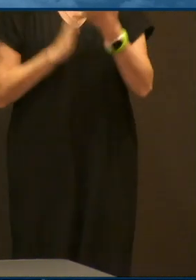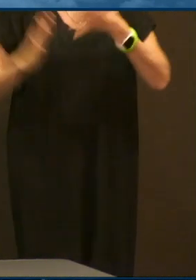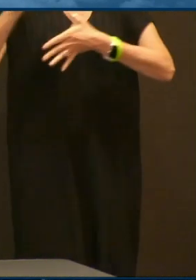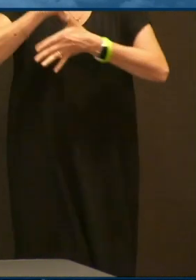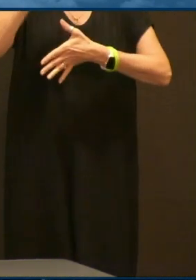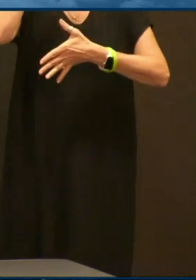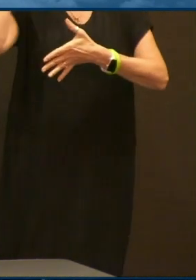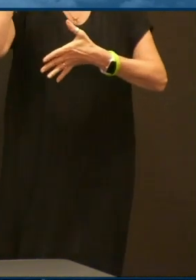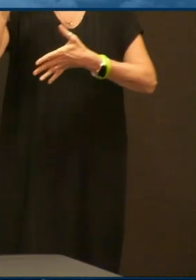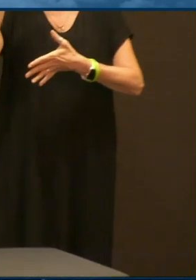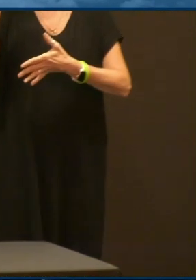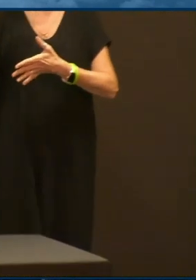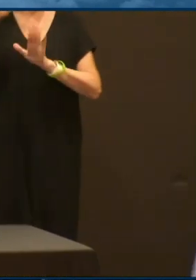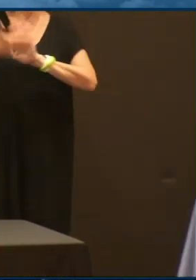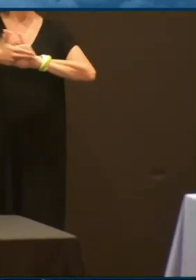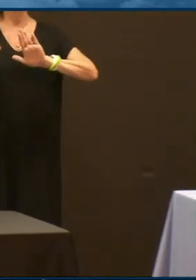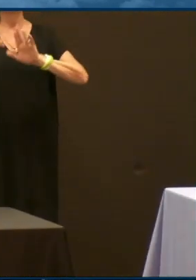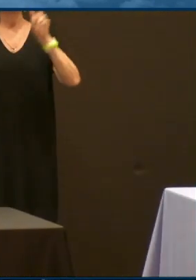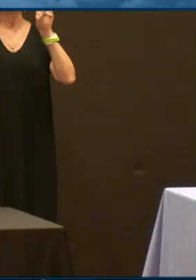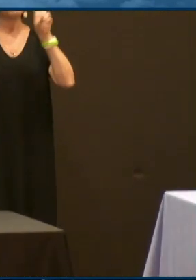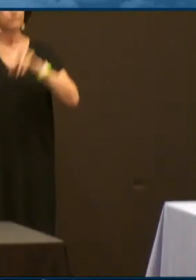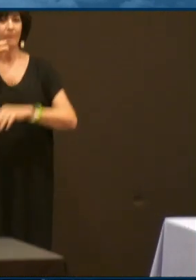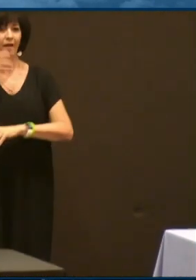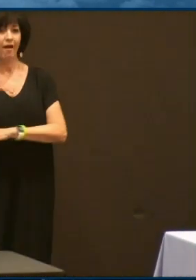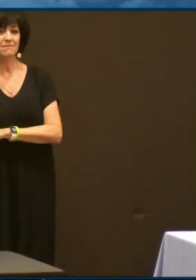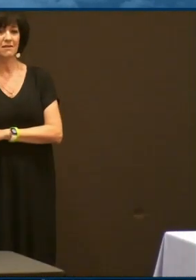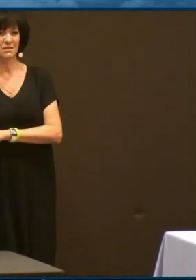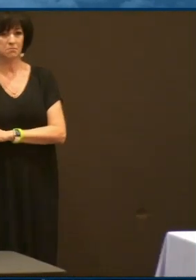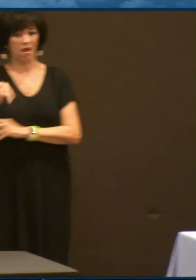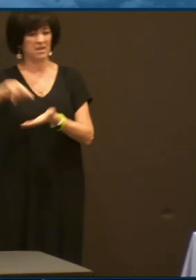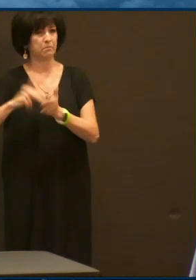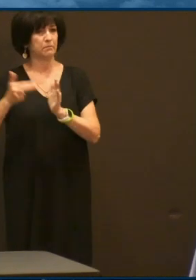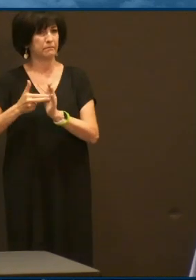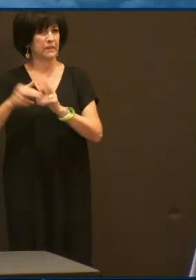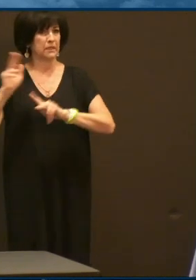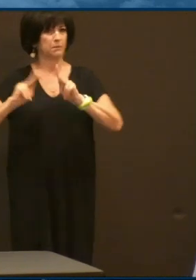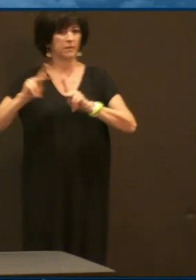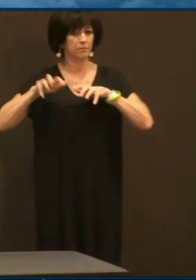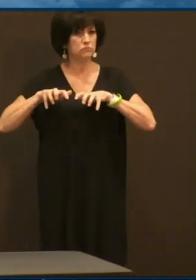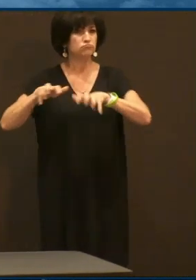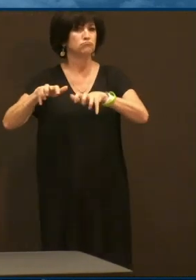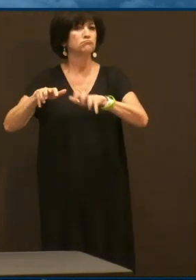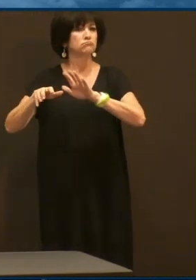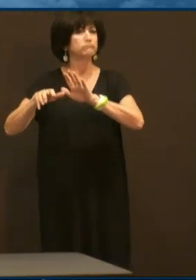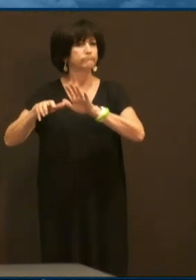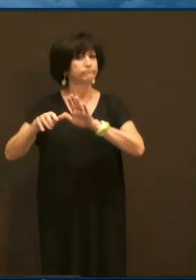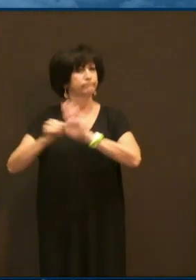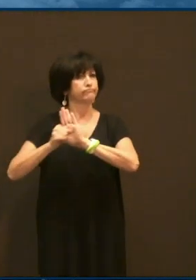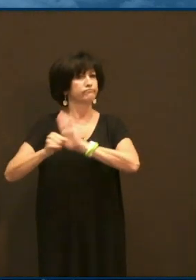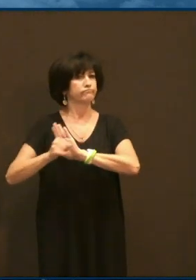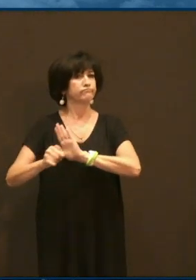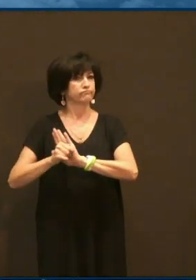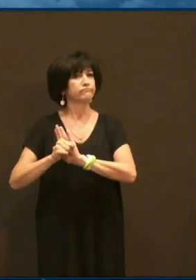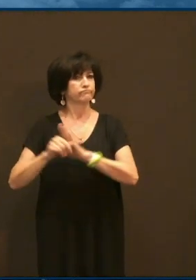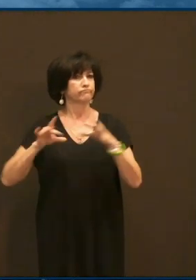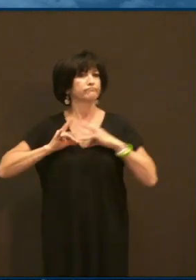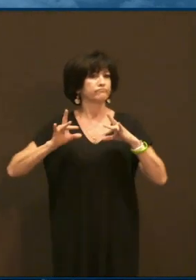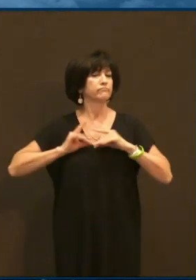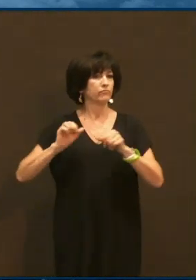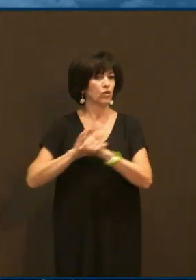to Delaware. Now, as we've moved in the right direction, I think stuff is getting prioritized to other areas across the